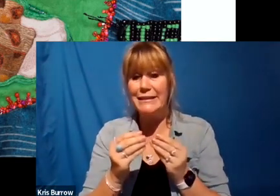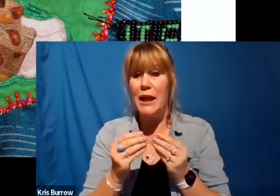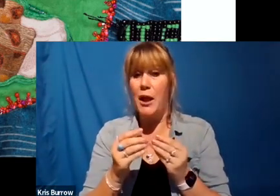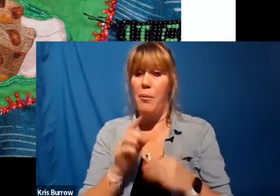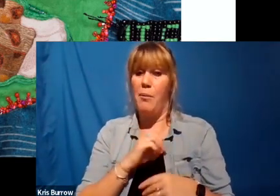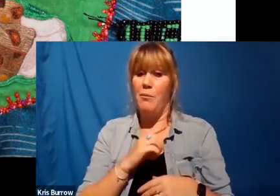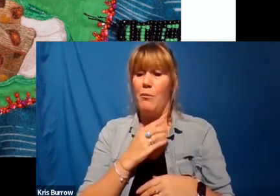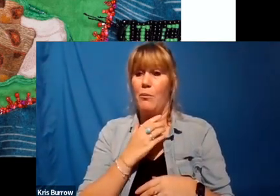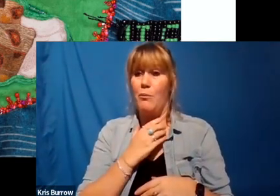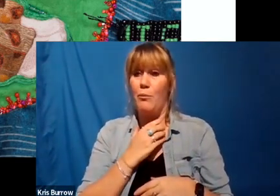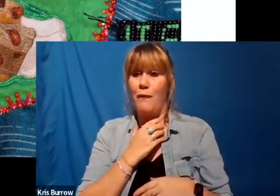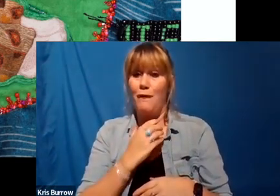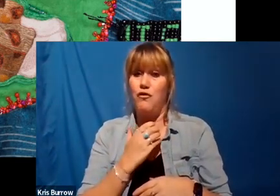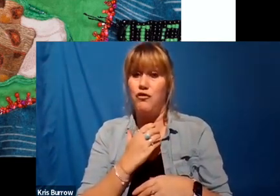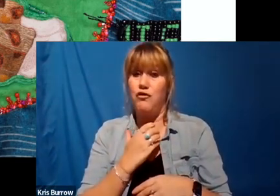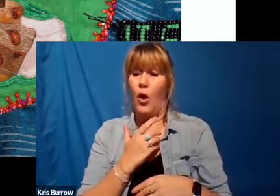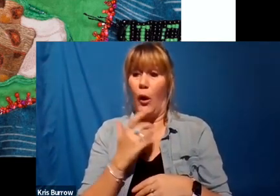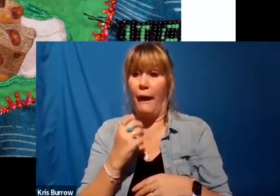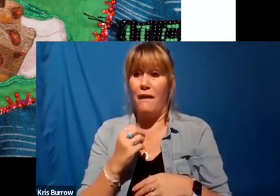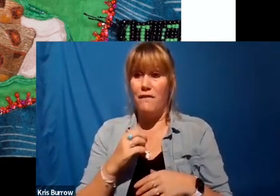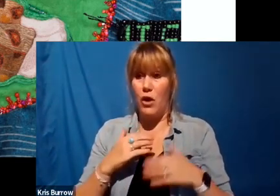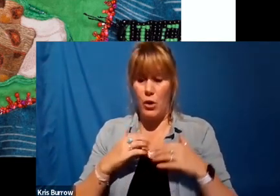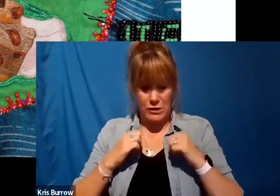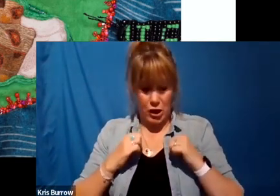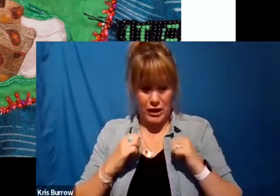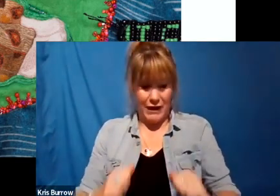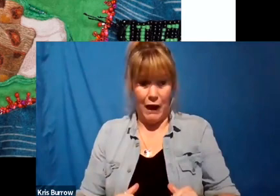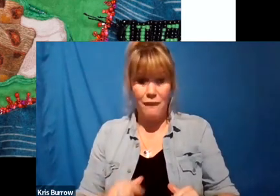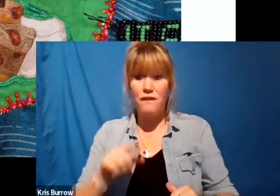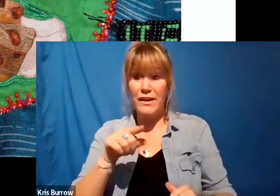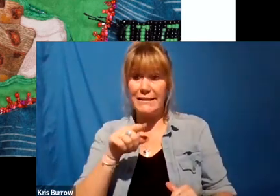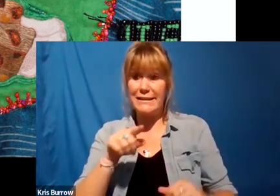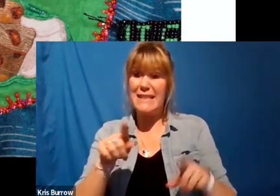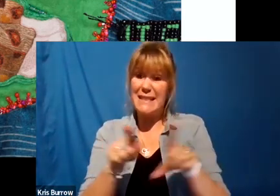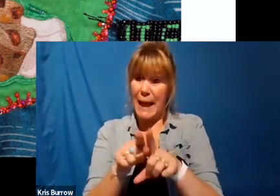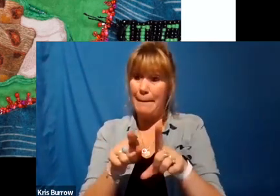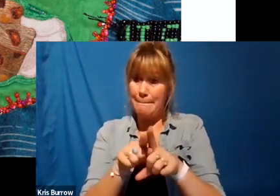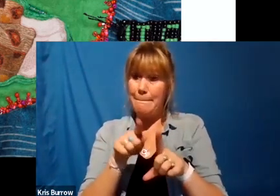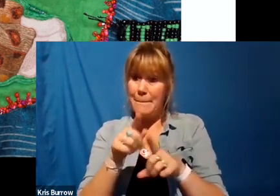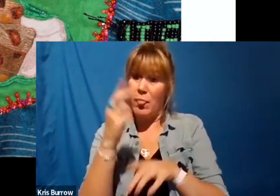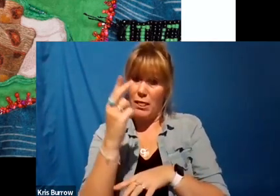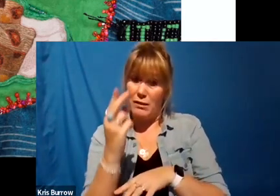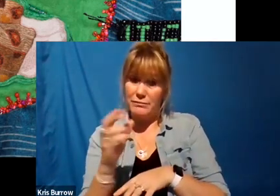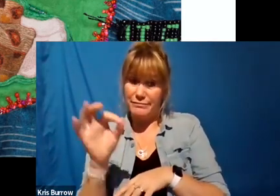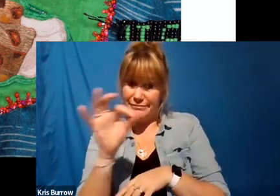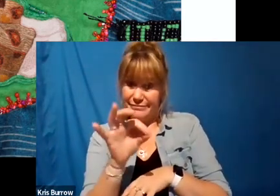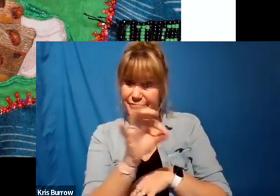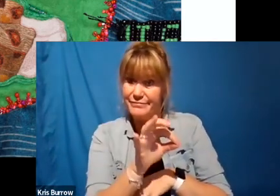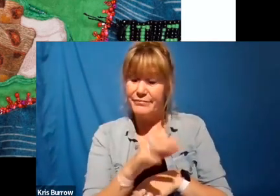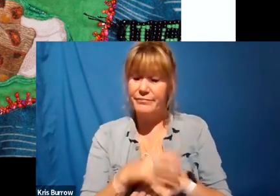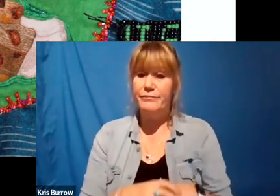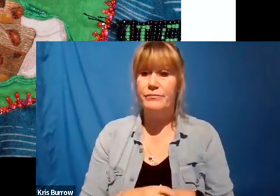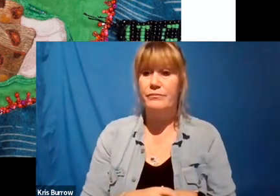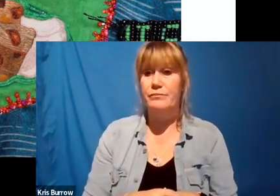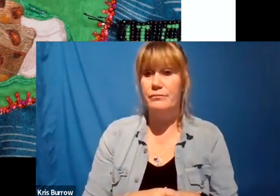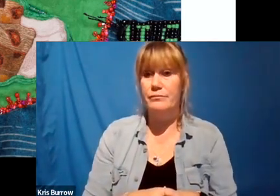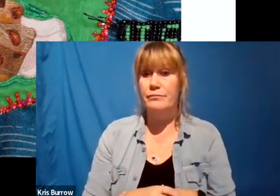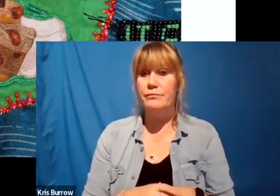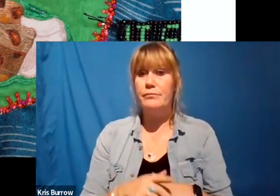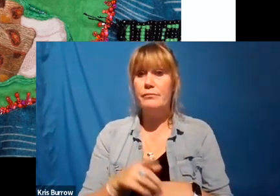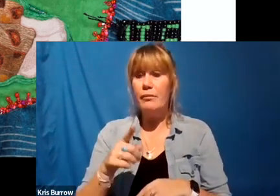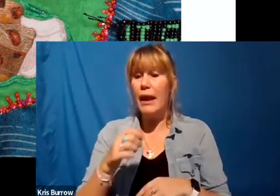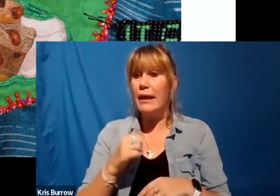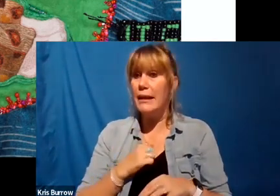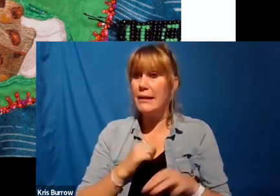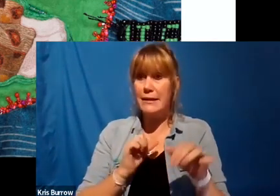like these in those stories for children. This is my most ambitious embroidery to date. I'm now working